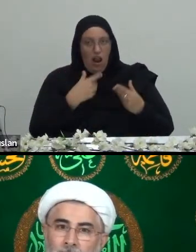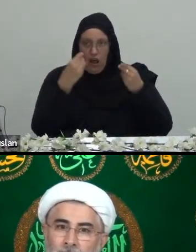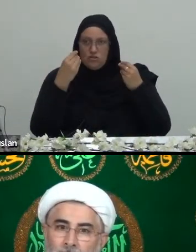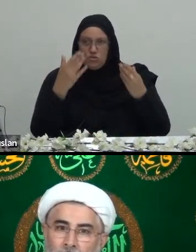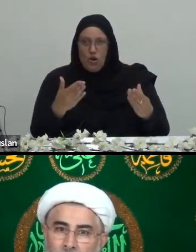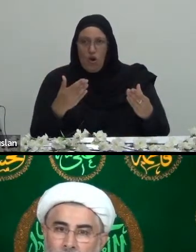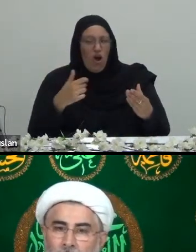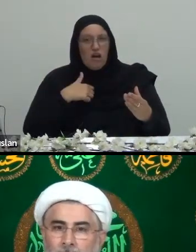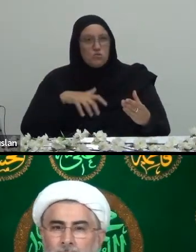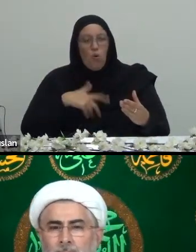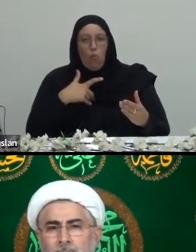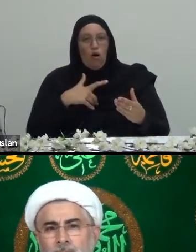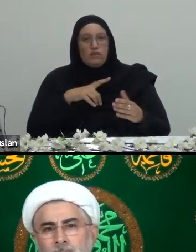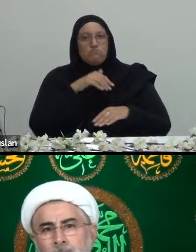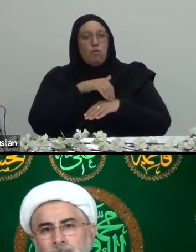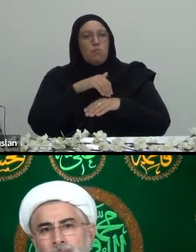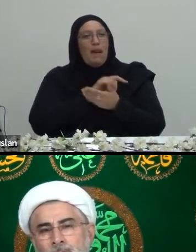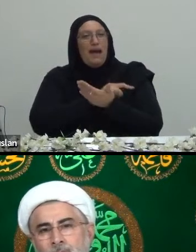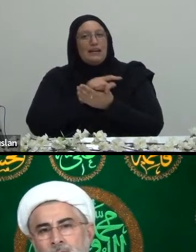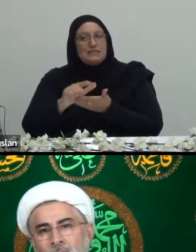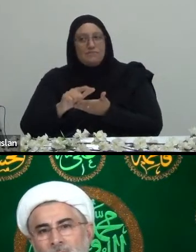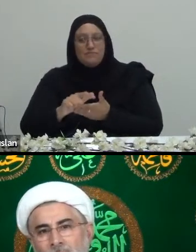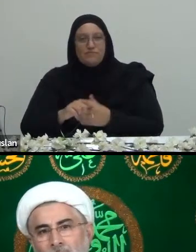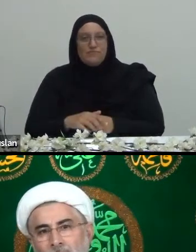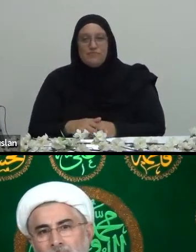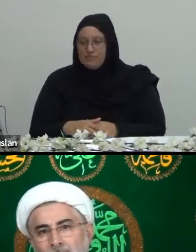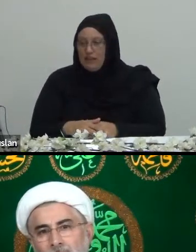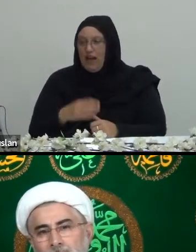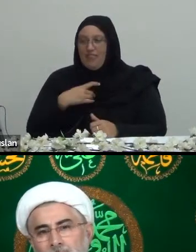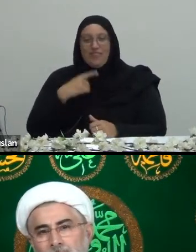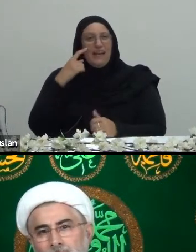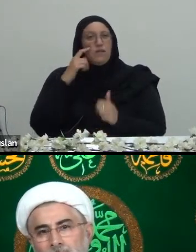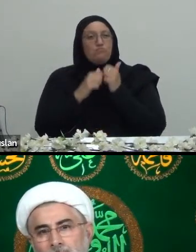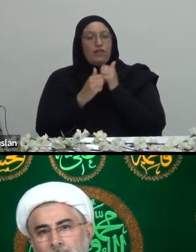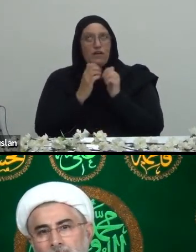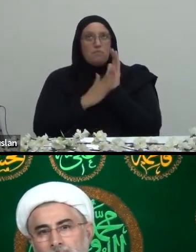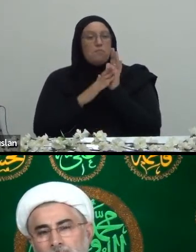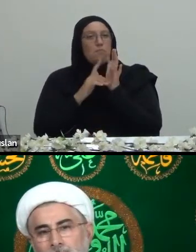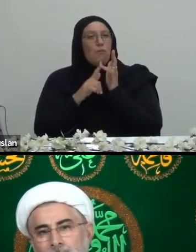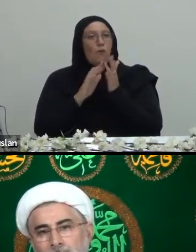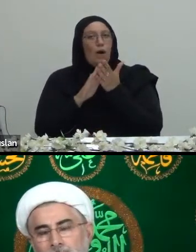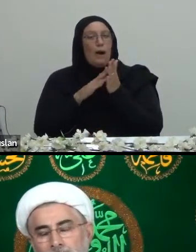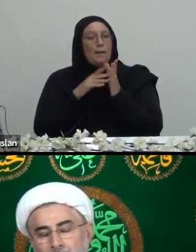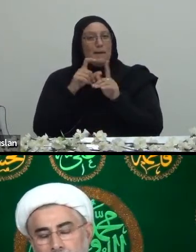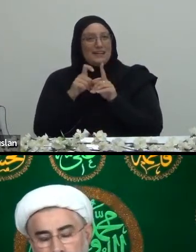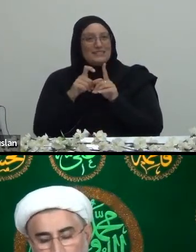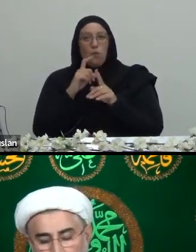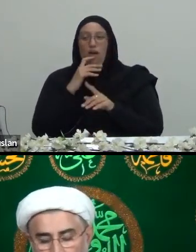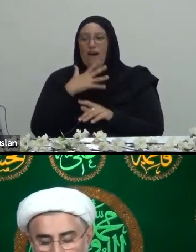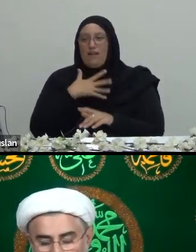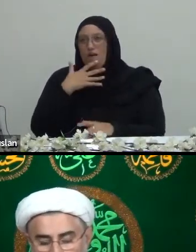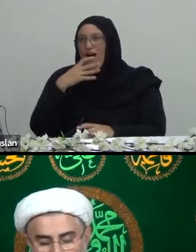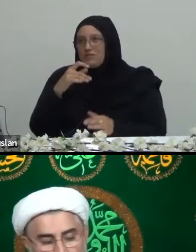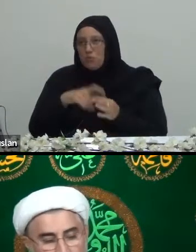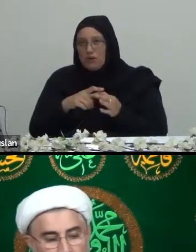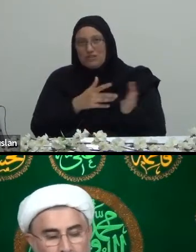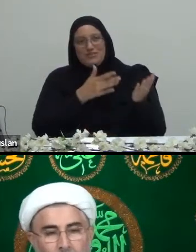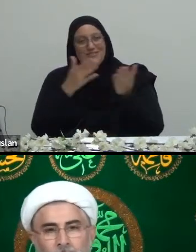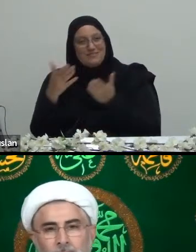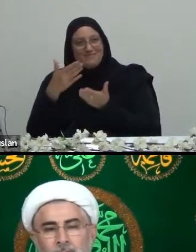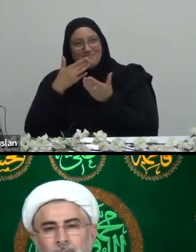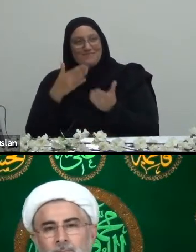your passing. I think Brother Hasnain has Brother Mohammed has a few questions that he'd like to run through with you as well, Sheikh. So over to you, Brother